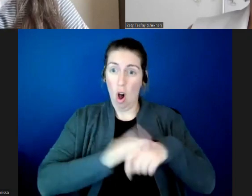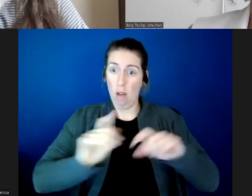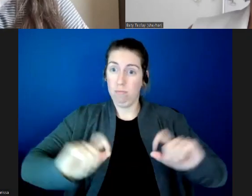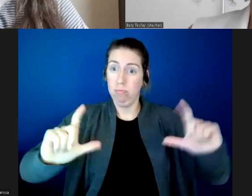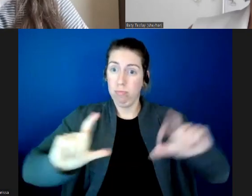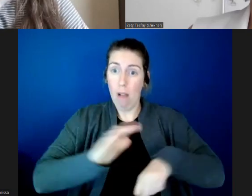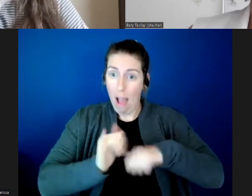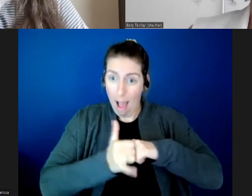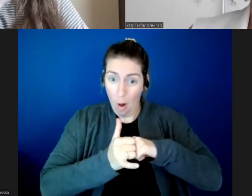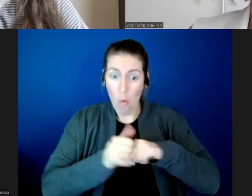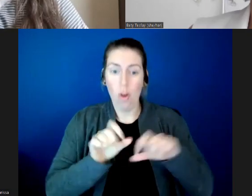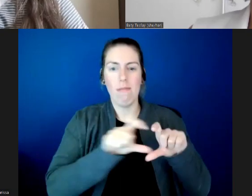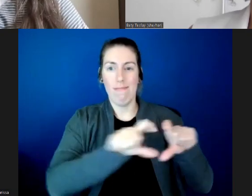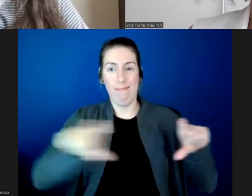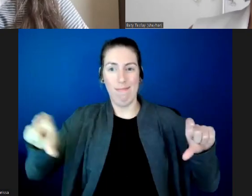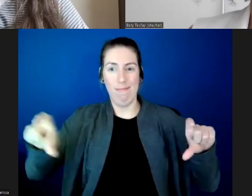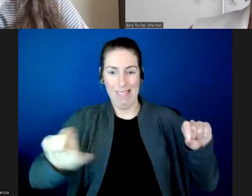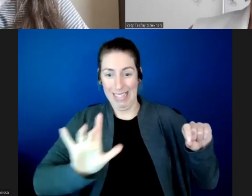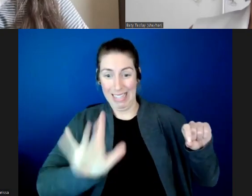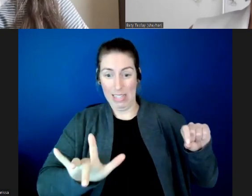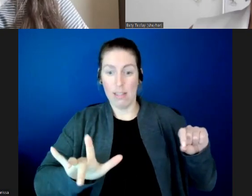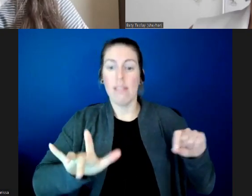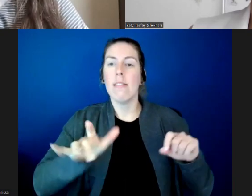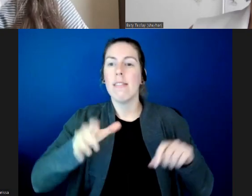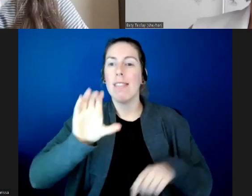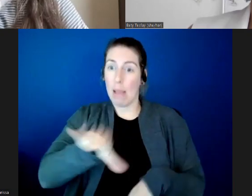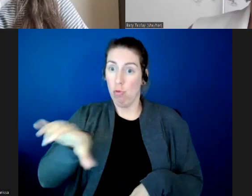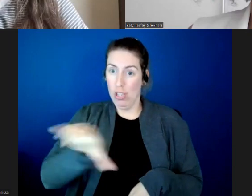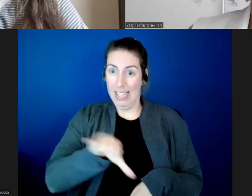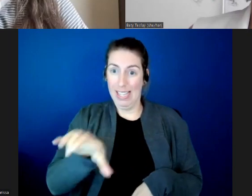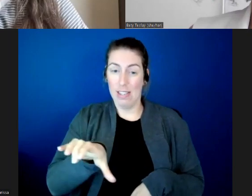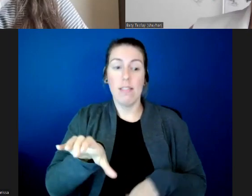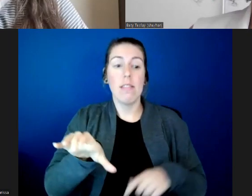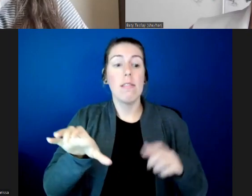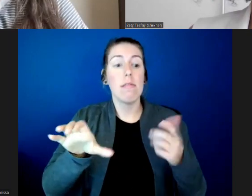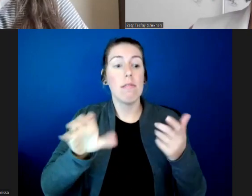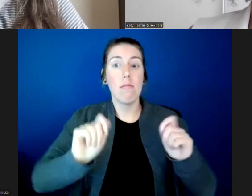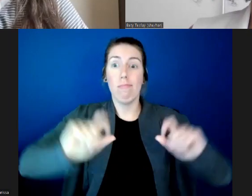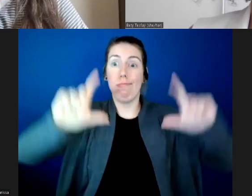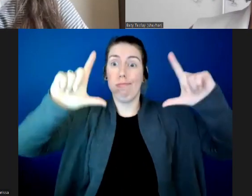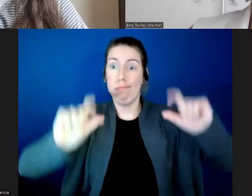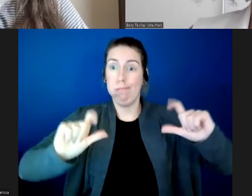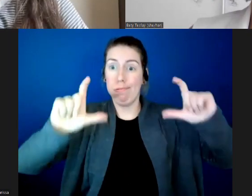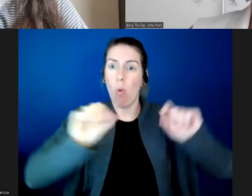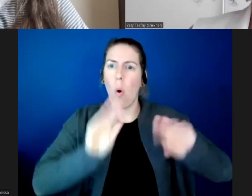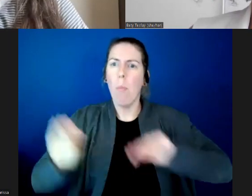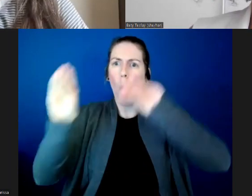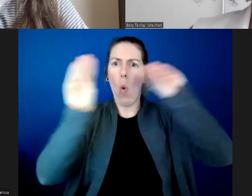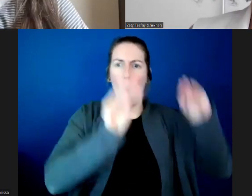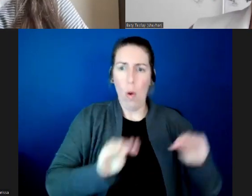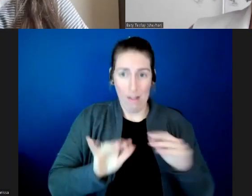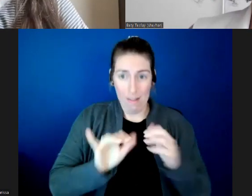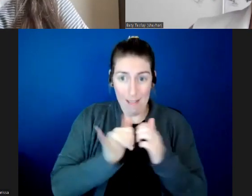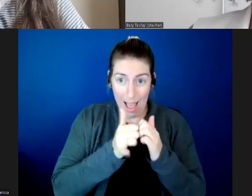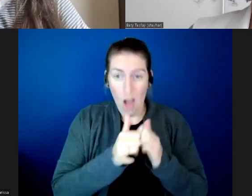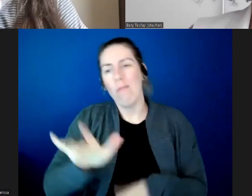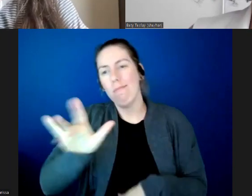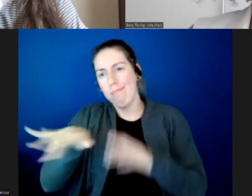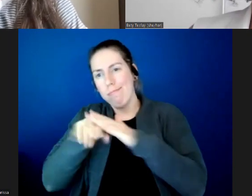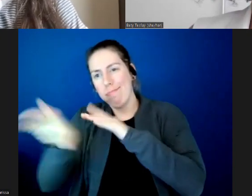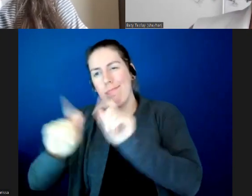captions option on your Zoom menu. If you'd like to adjust the size and placement of these captions, you'll need to go into your